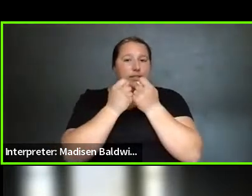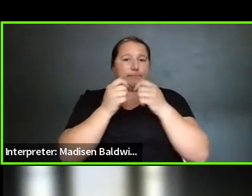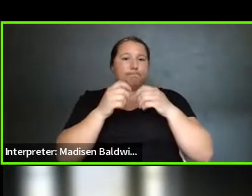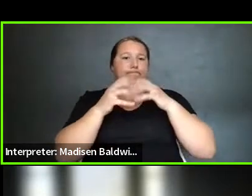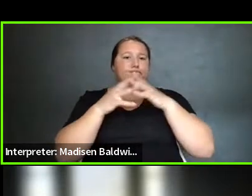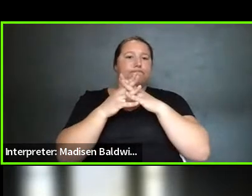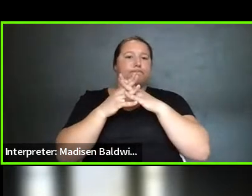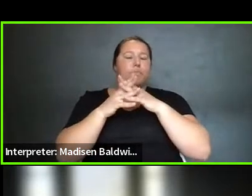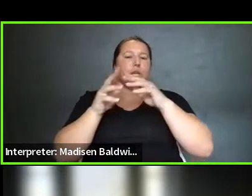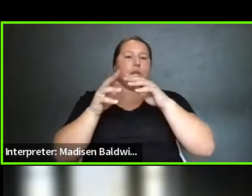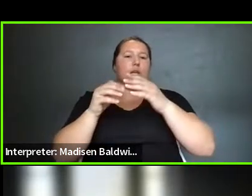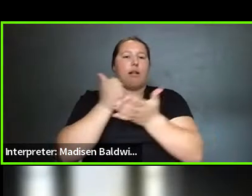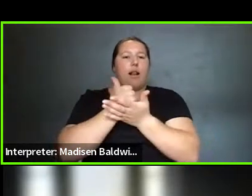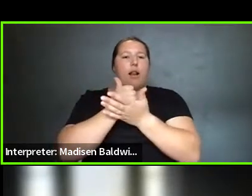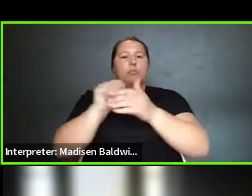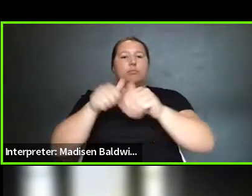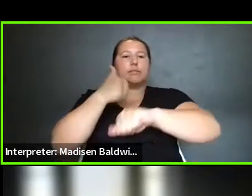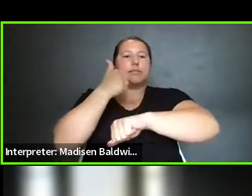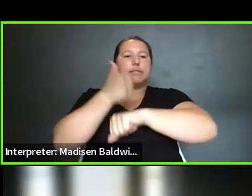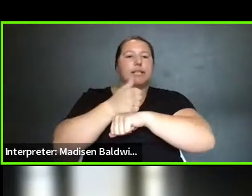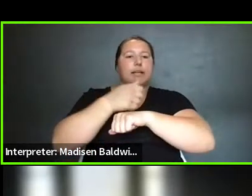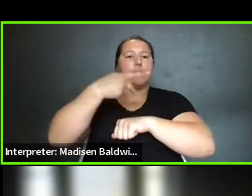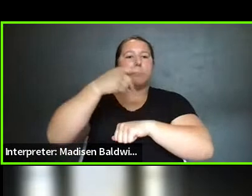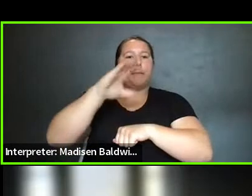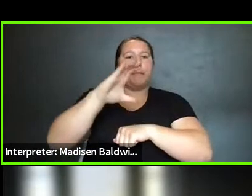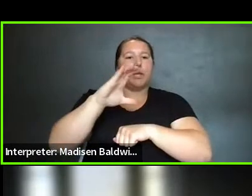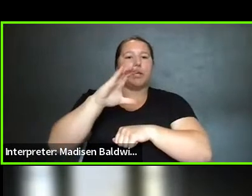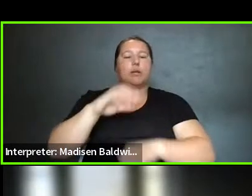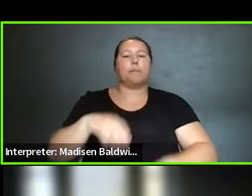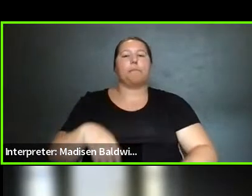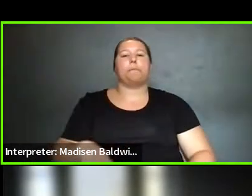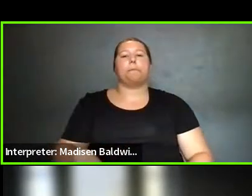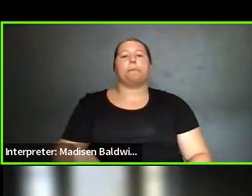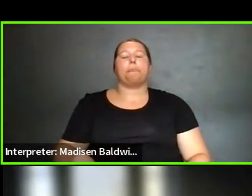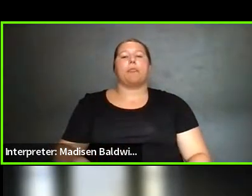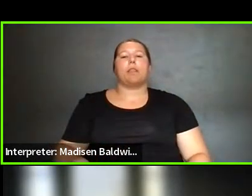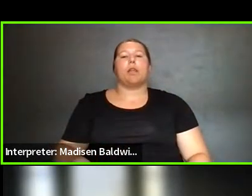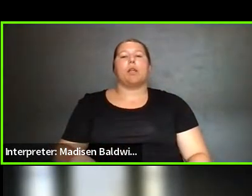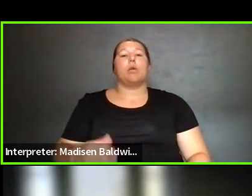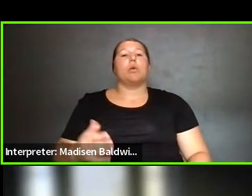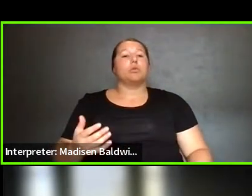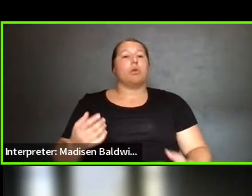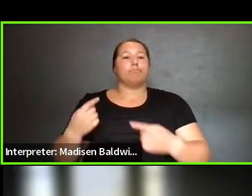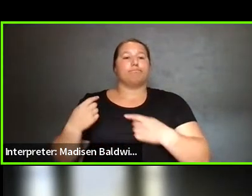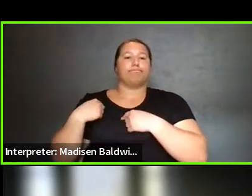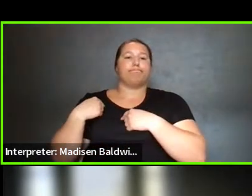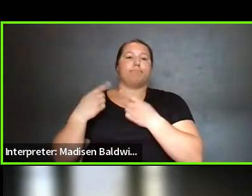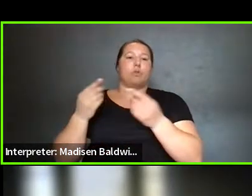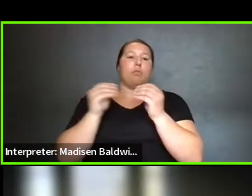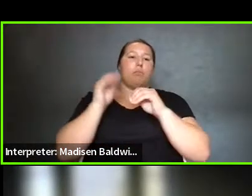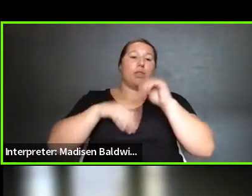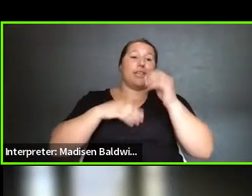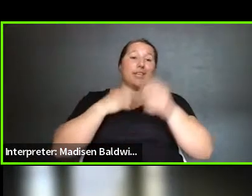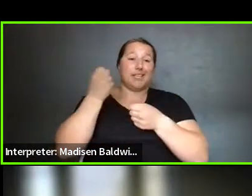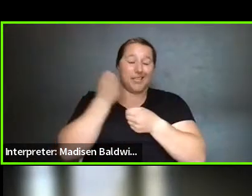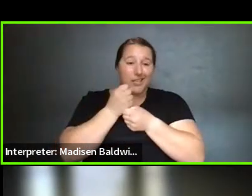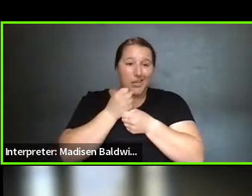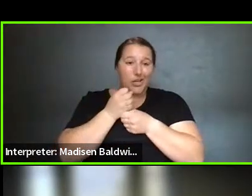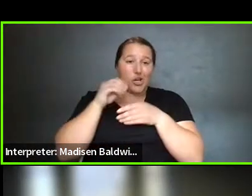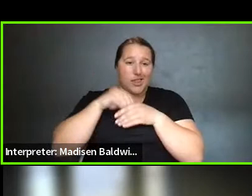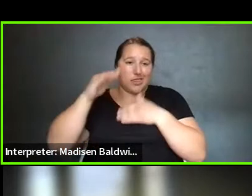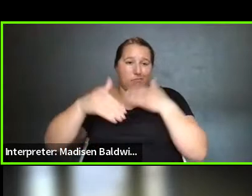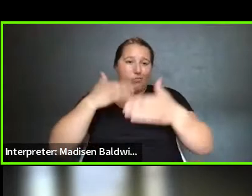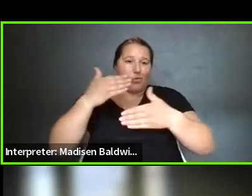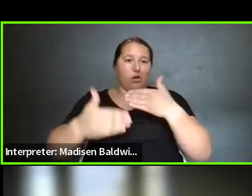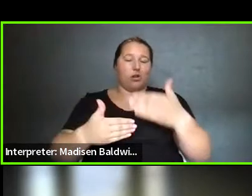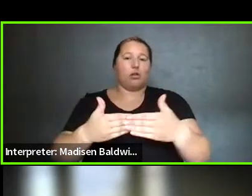help get it set up. And so we've been over a year now into that process. And so what I said to